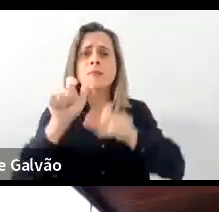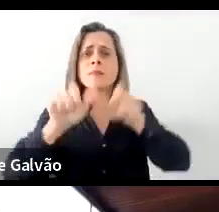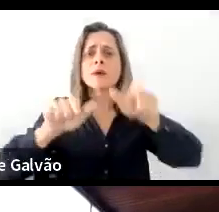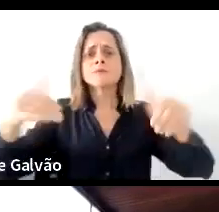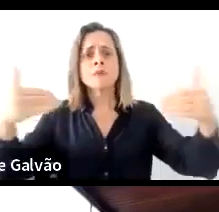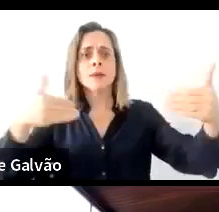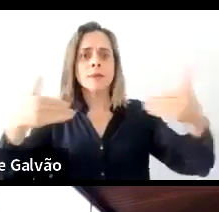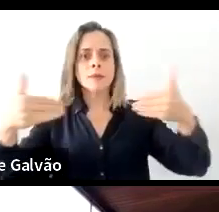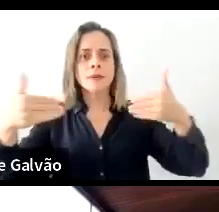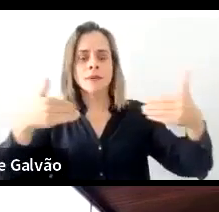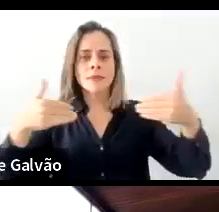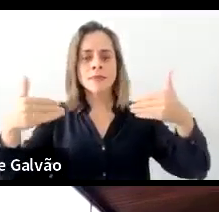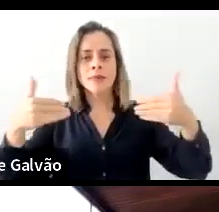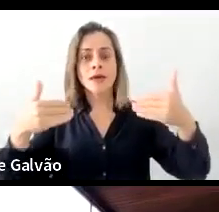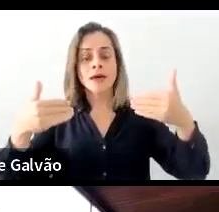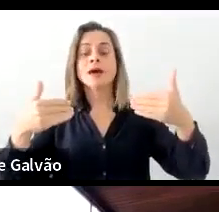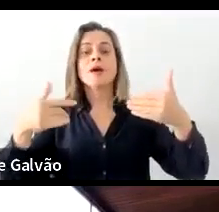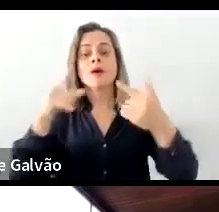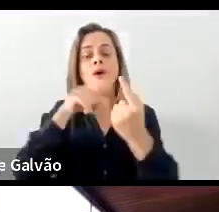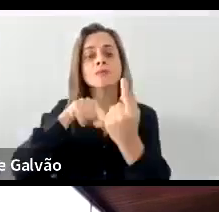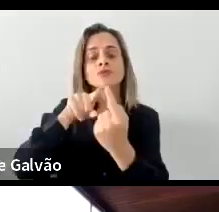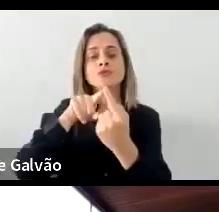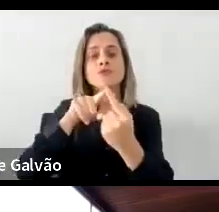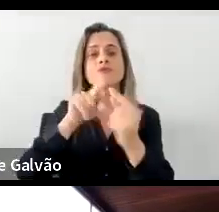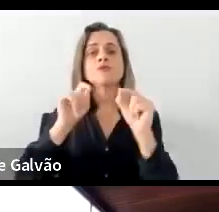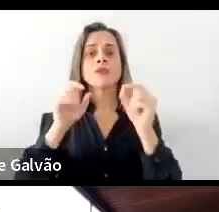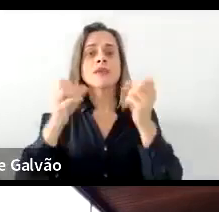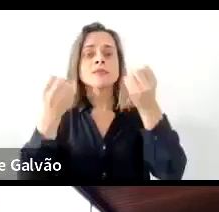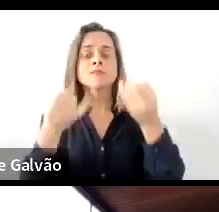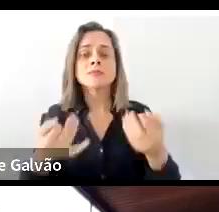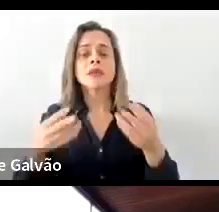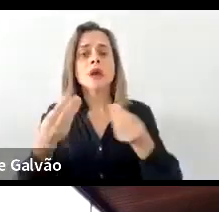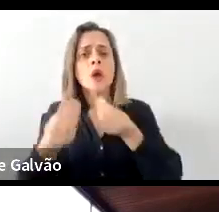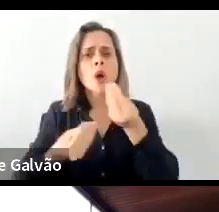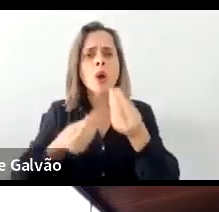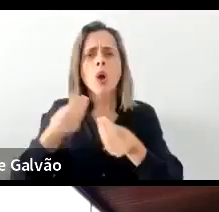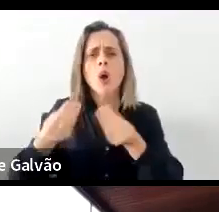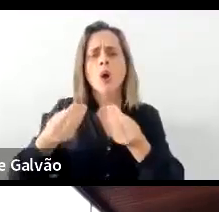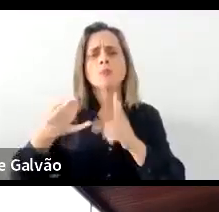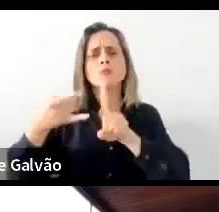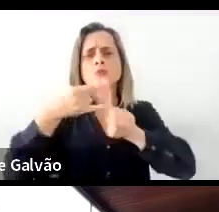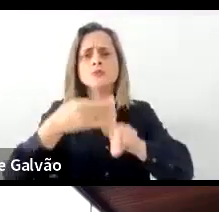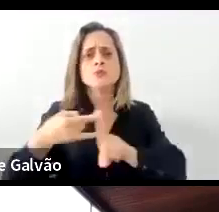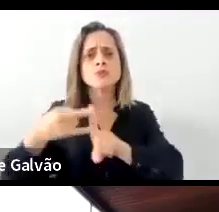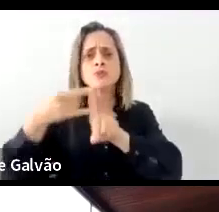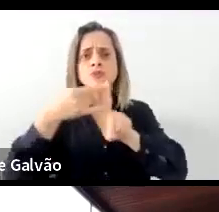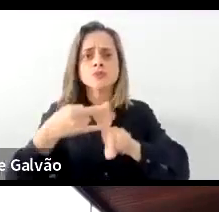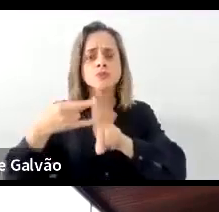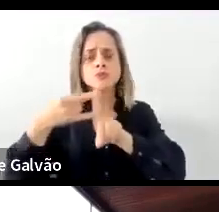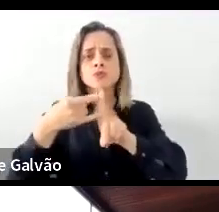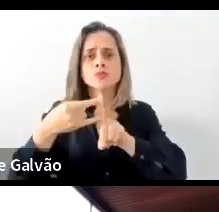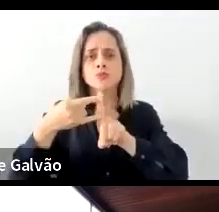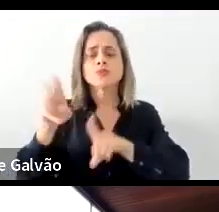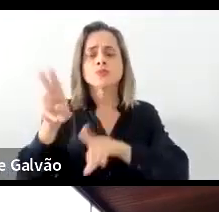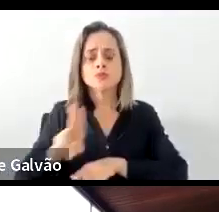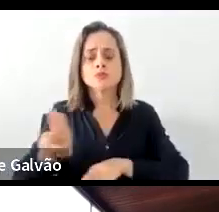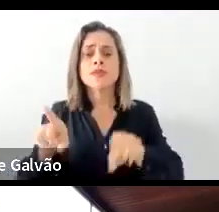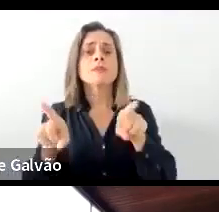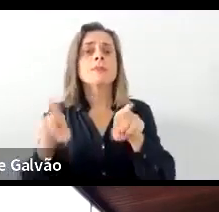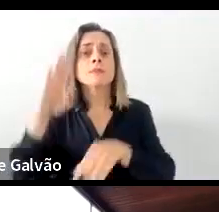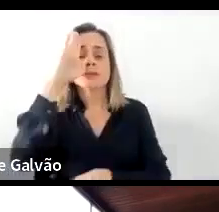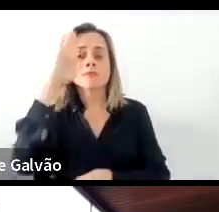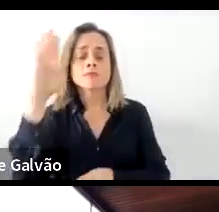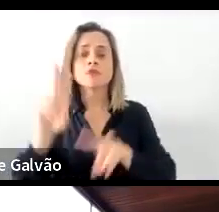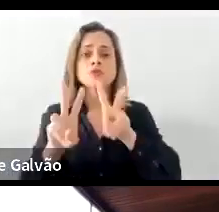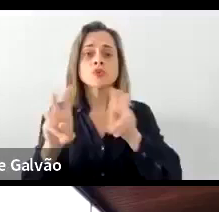algumas explicações sobre o uso do Zoom e principalmente da interpretação. I'm waiting for some people to get in